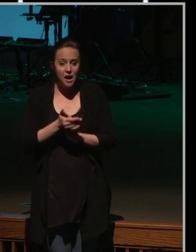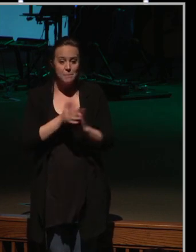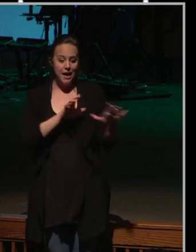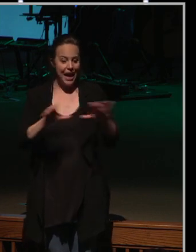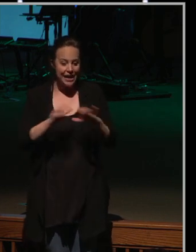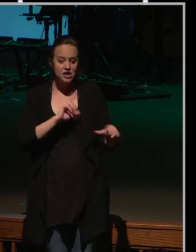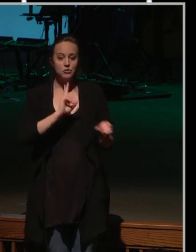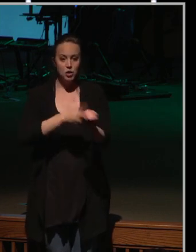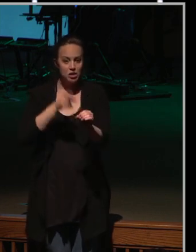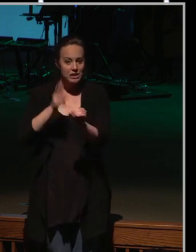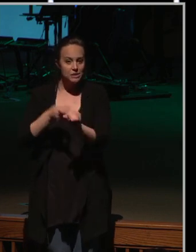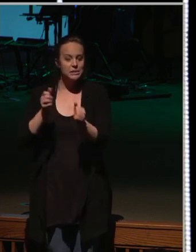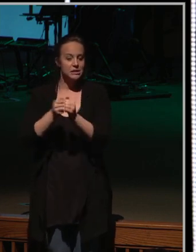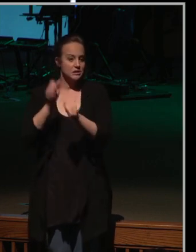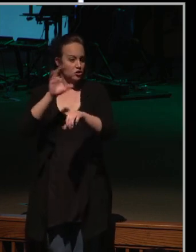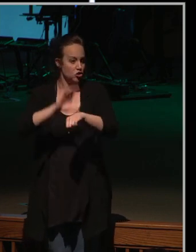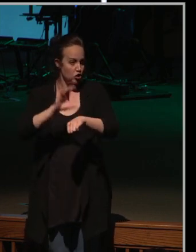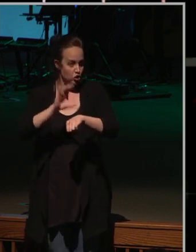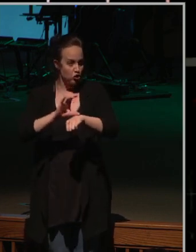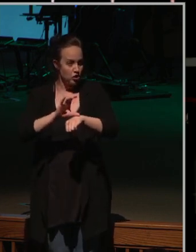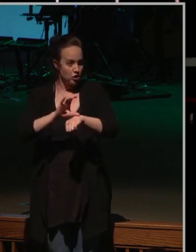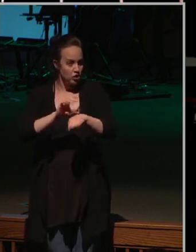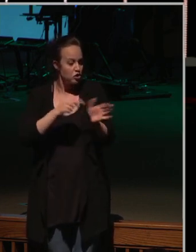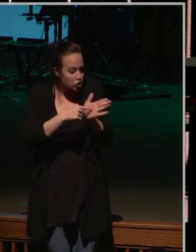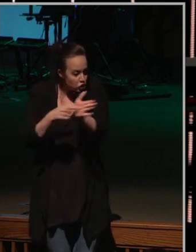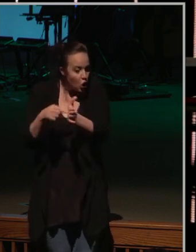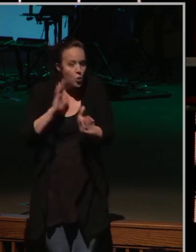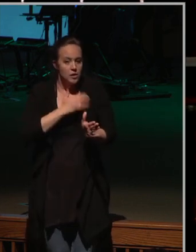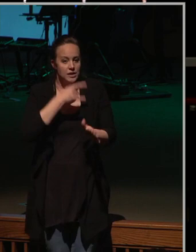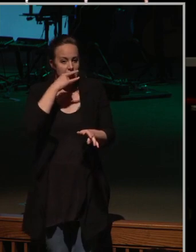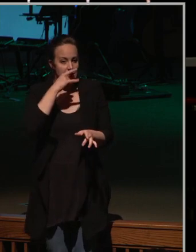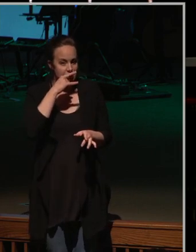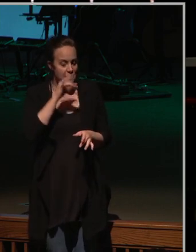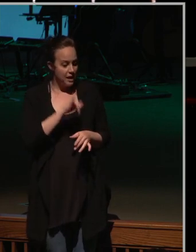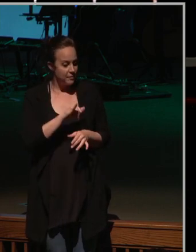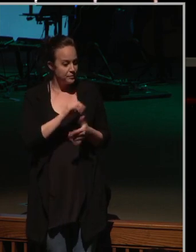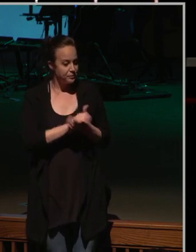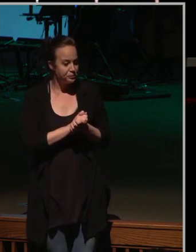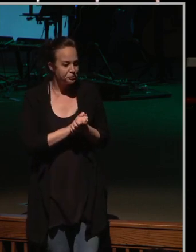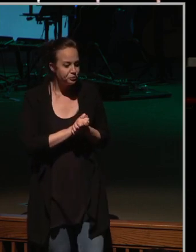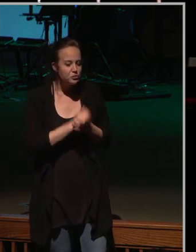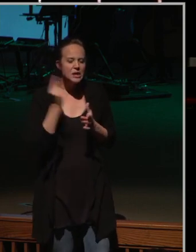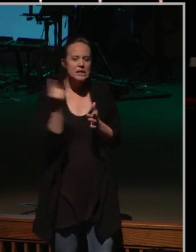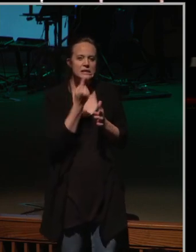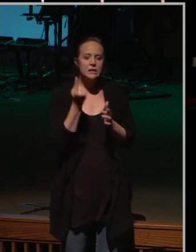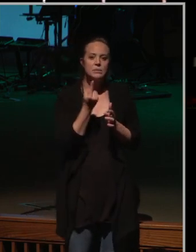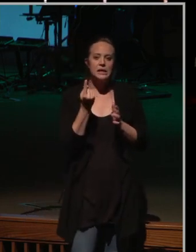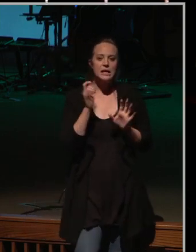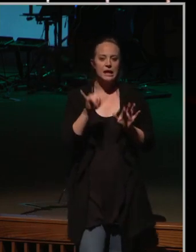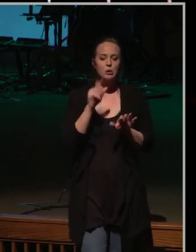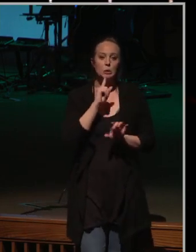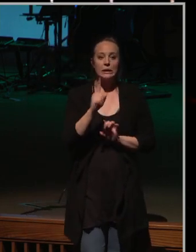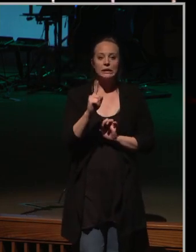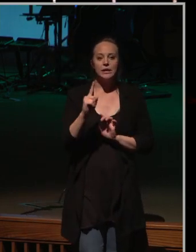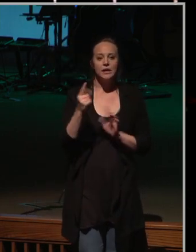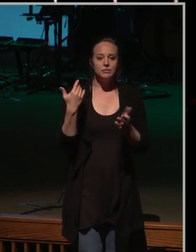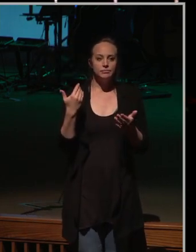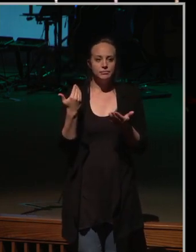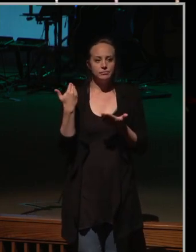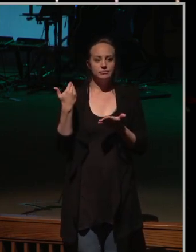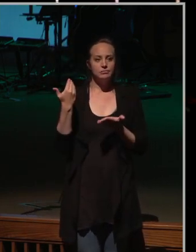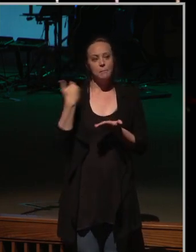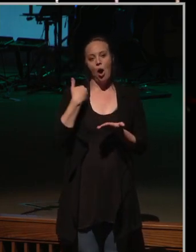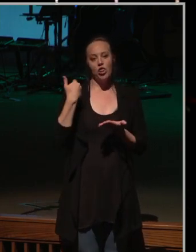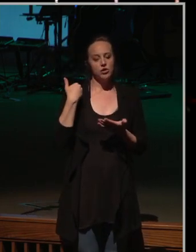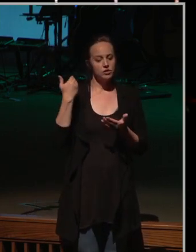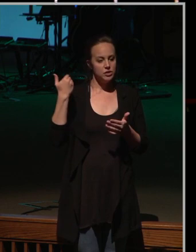I've got this little, thing that kind of bothers me sometimes, but it would be really weird to try to change all of culture. But oftentimes we'll say,